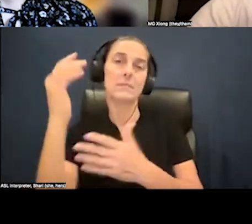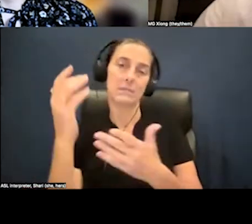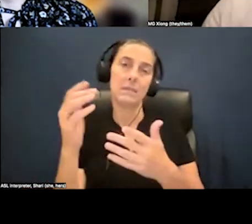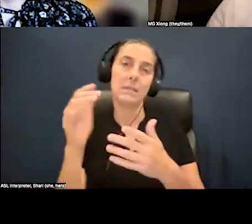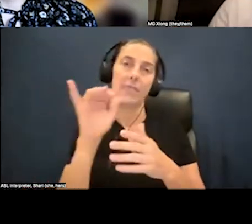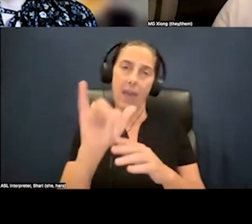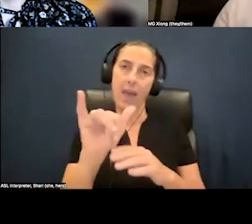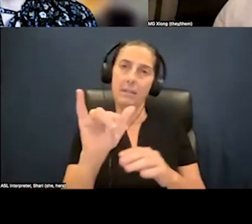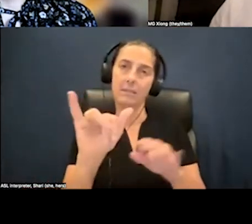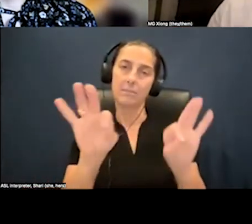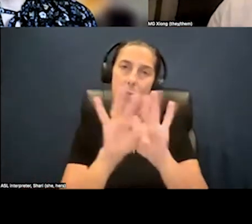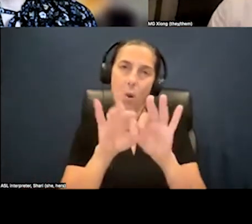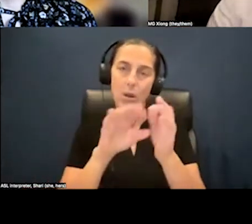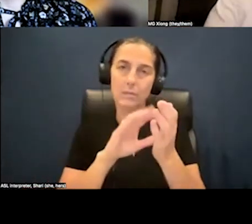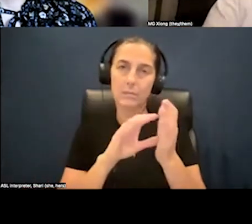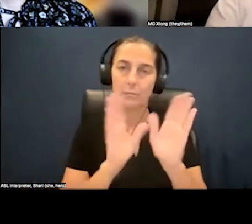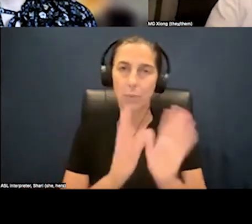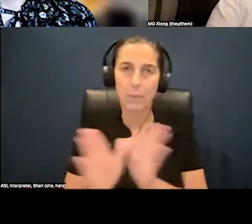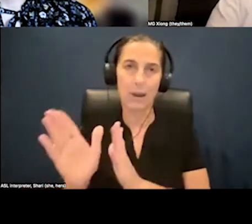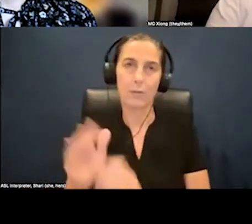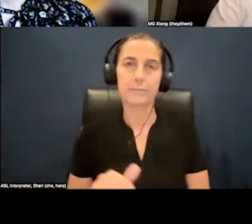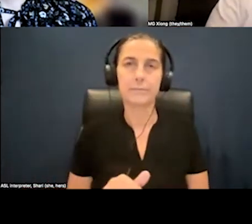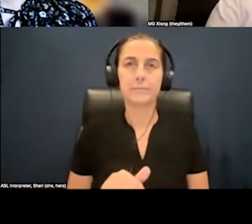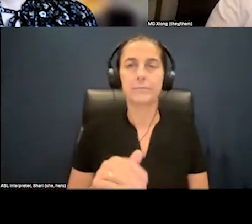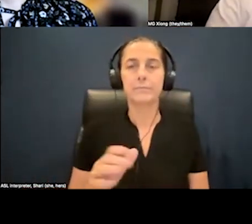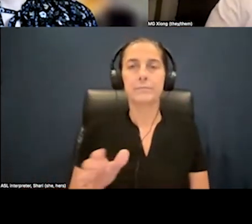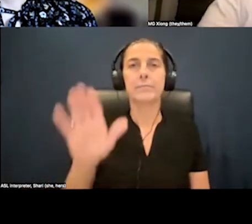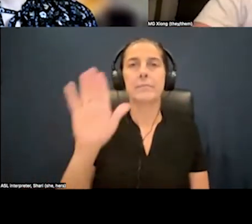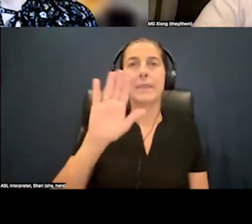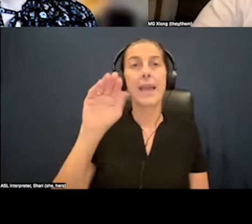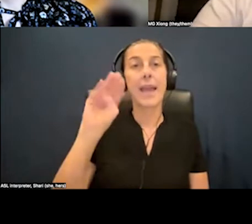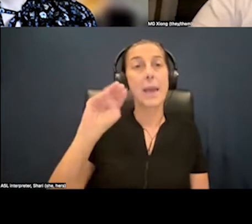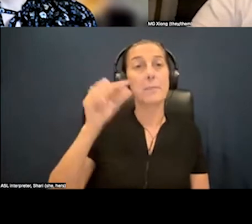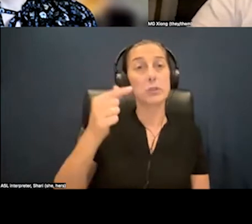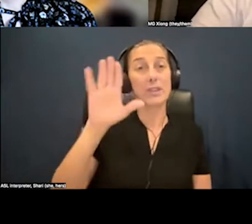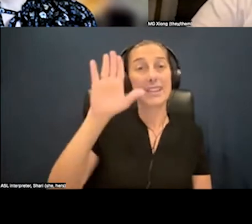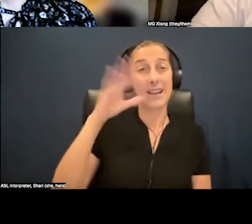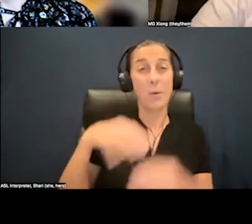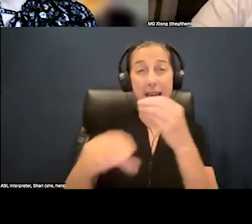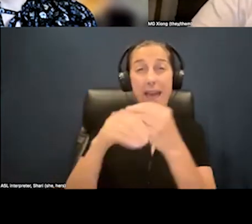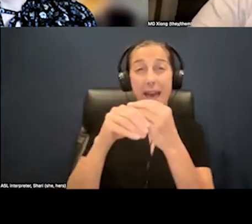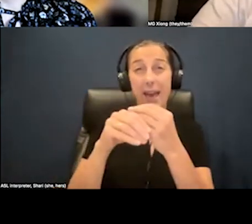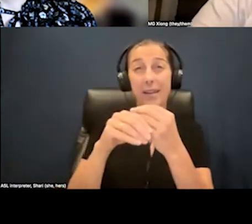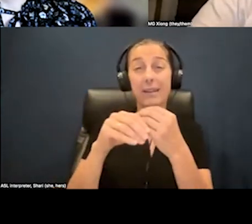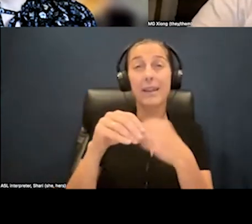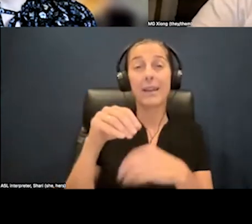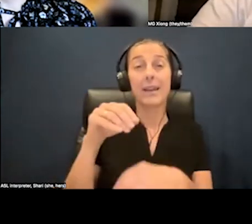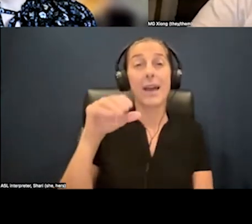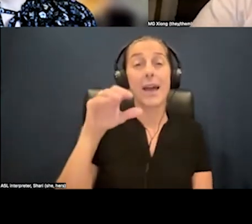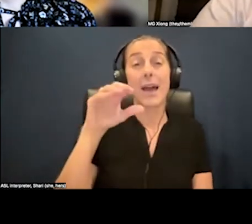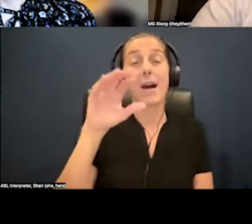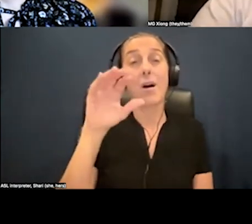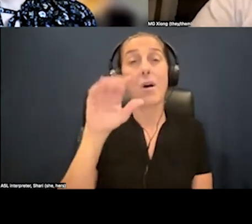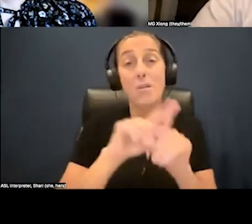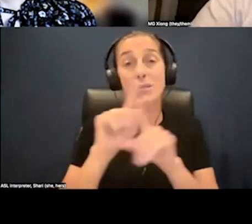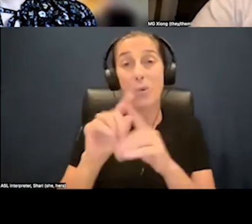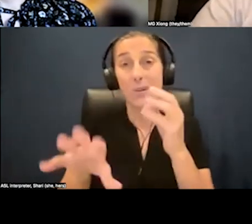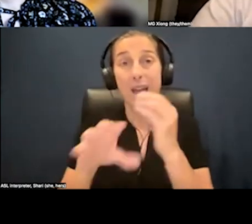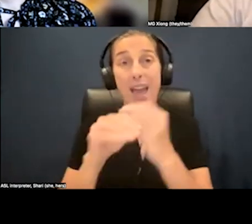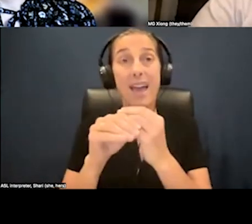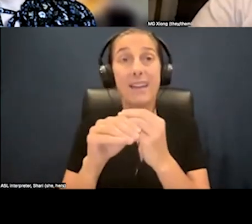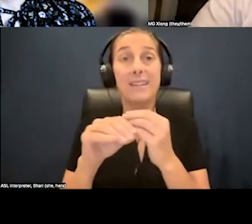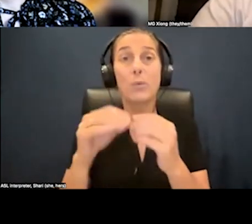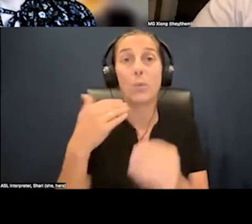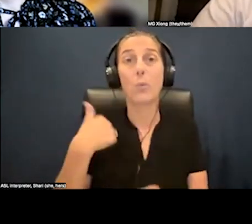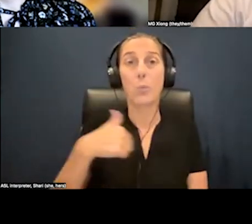Yeah, this is MG. Just one last thing I wanted to mention, and I'll put it in the chat as well, is MTPC's community calendar. So much about